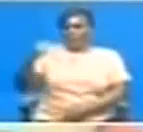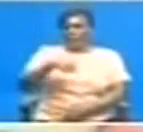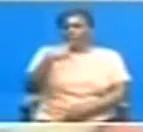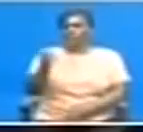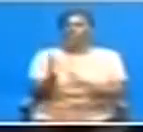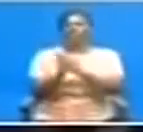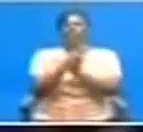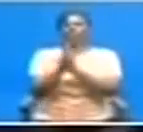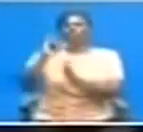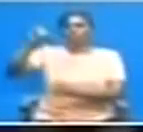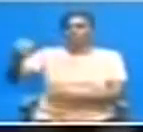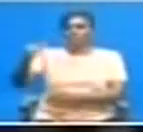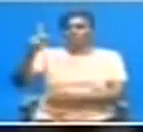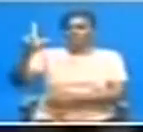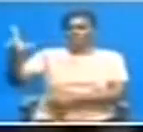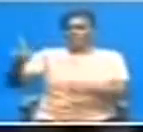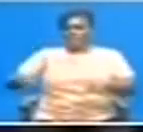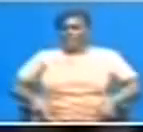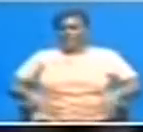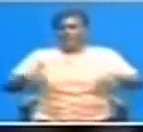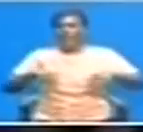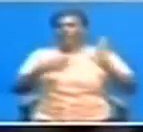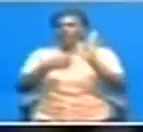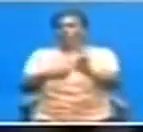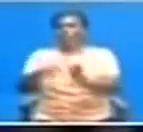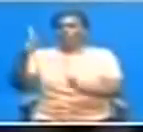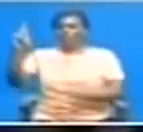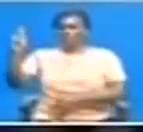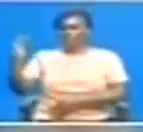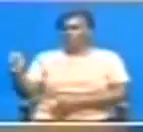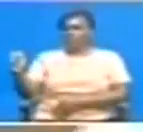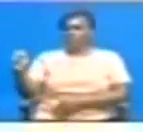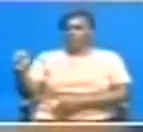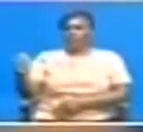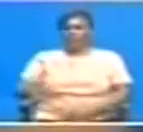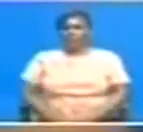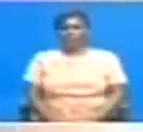story on JKL, a regular live TV series on KTN.